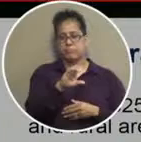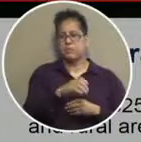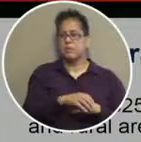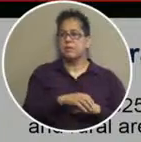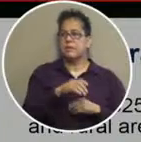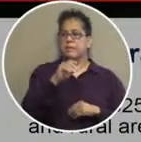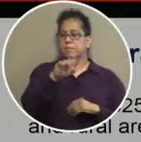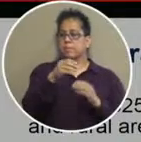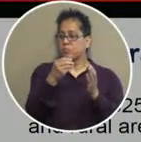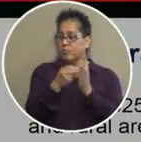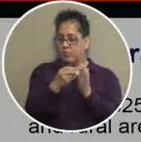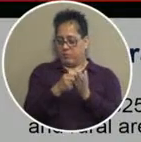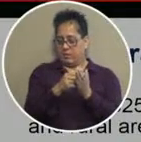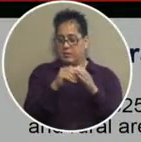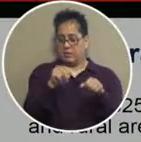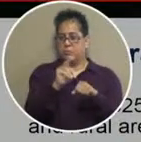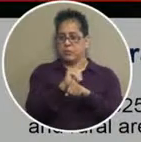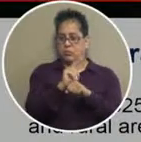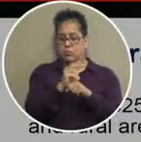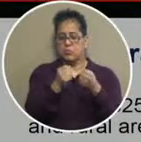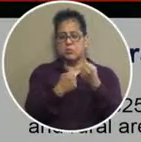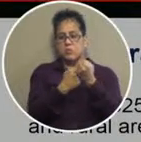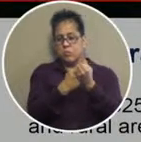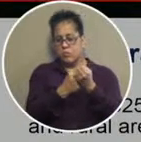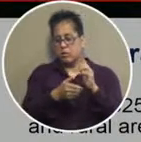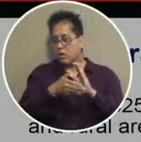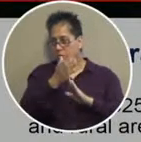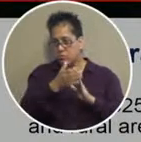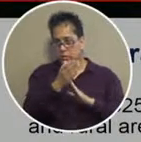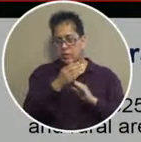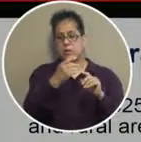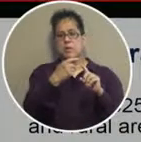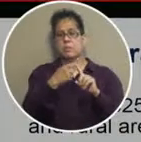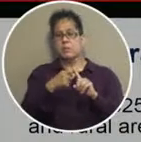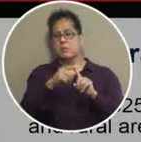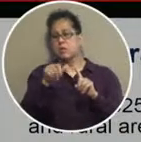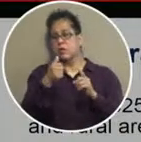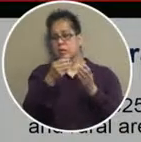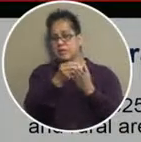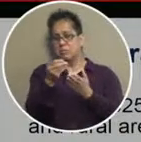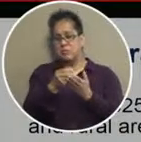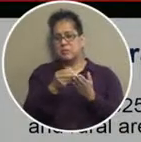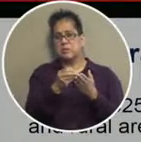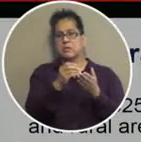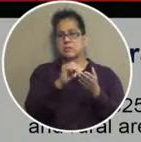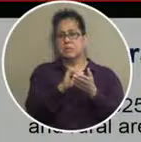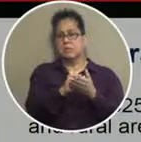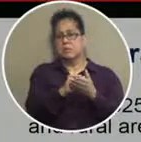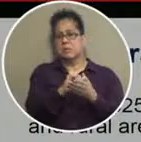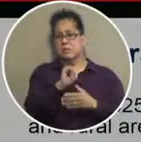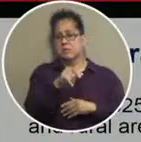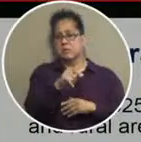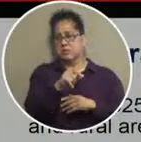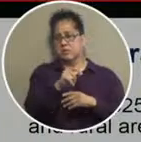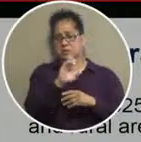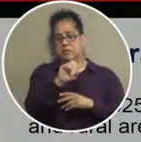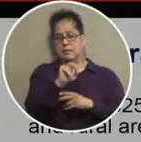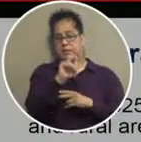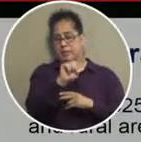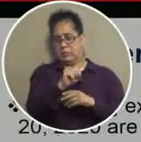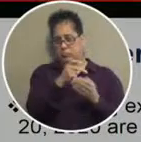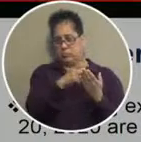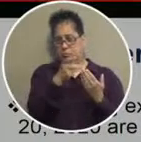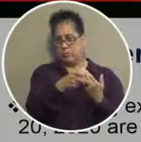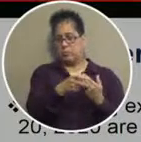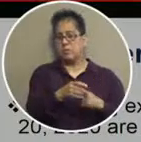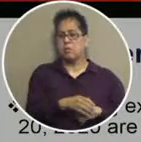And these funds are going to be able to be used to support not only the operating, but also capital and other expenses which are eligible under their current programs. Next